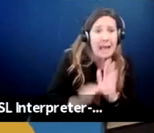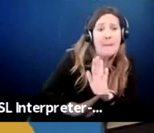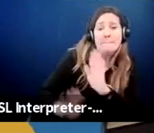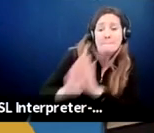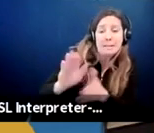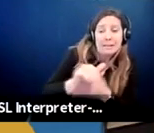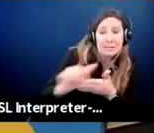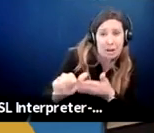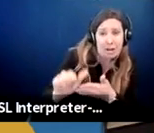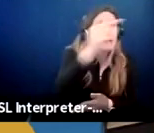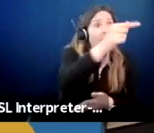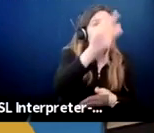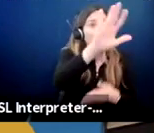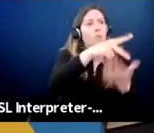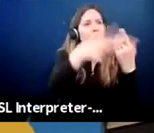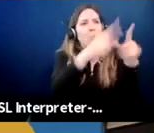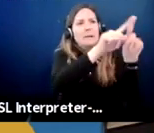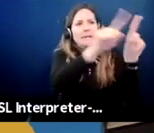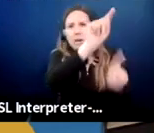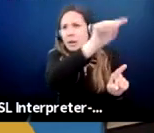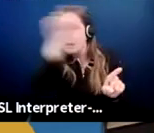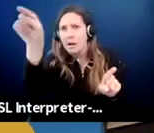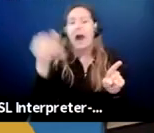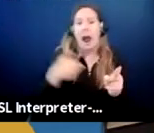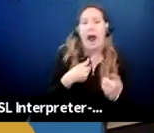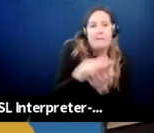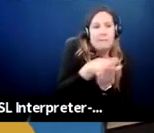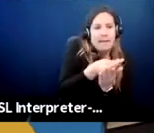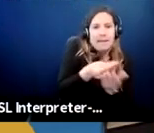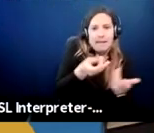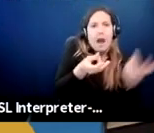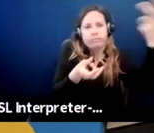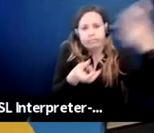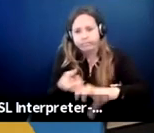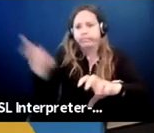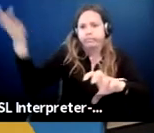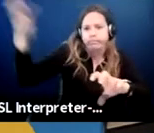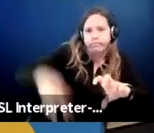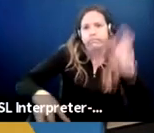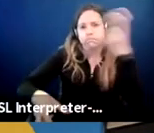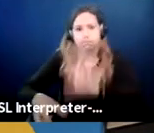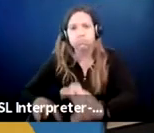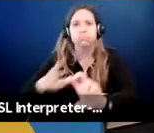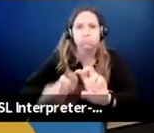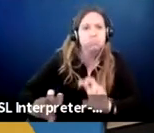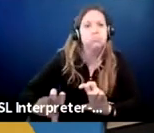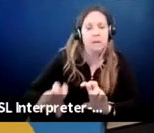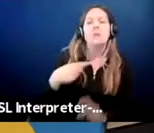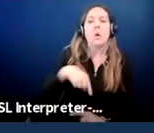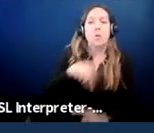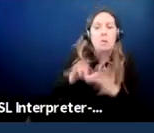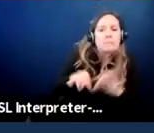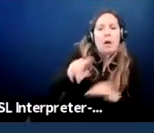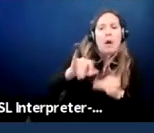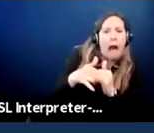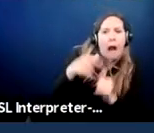government funded programs out there. And we're going to navigate how companies can sort of leverage that or maximize on how to get funding through that as